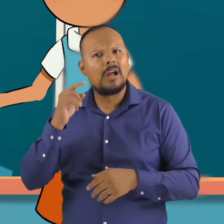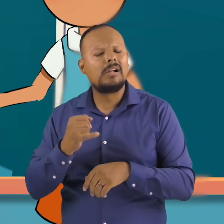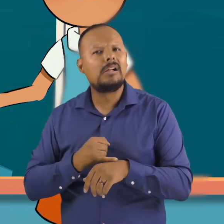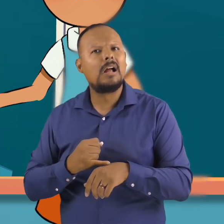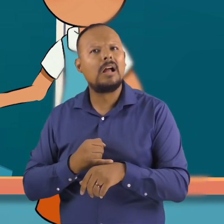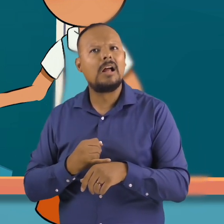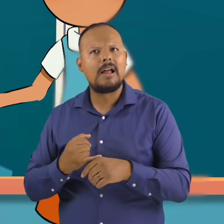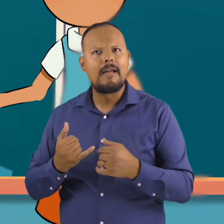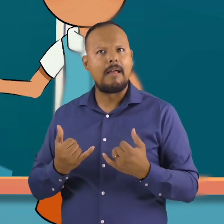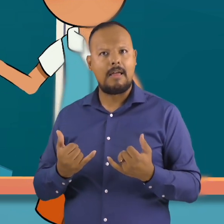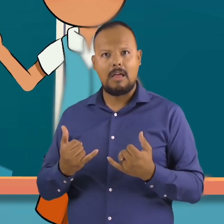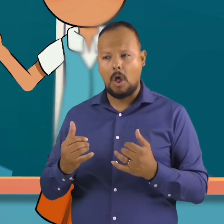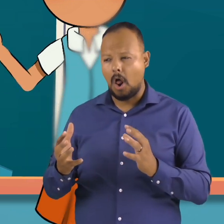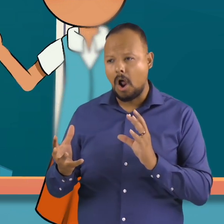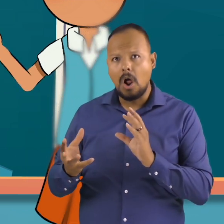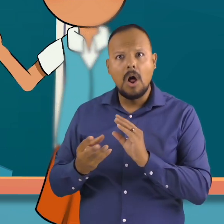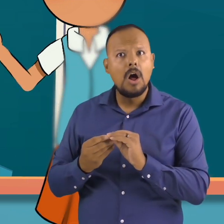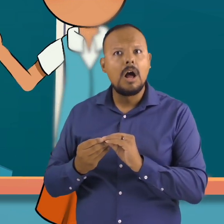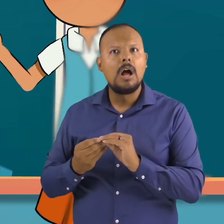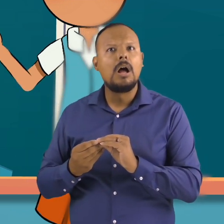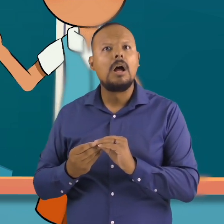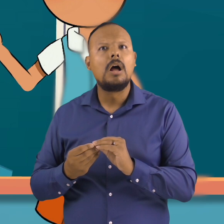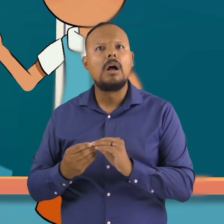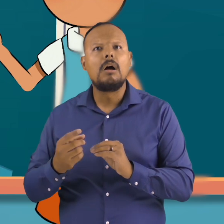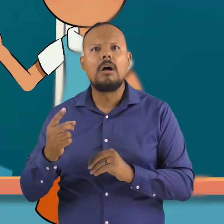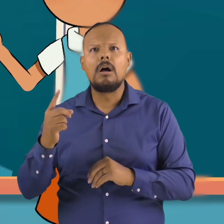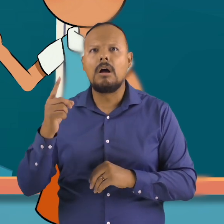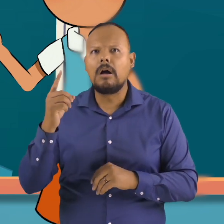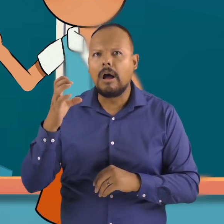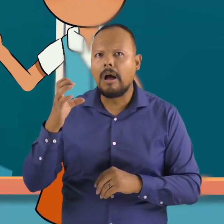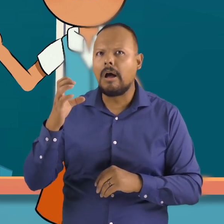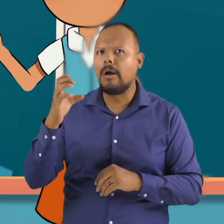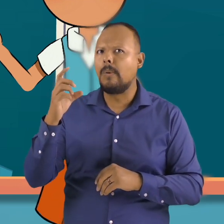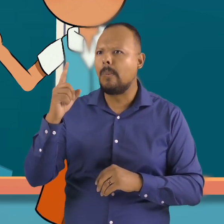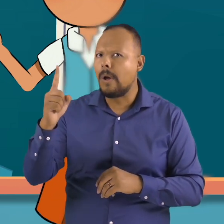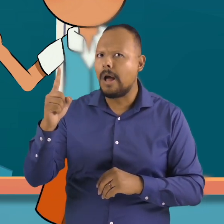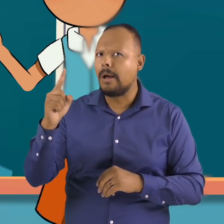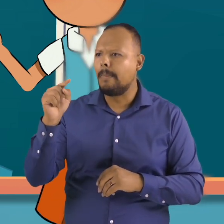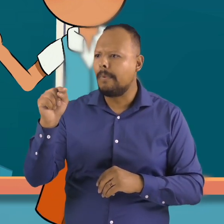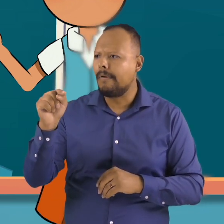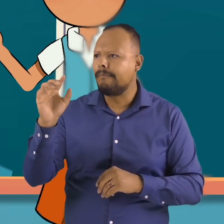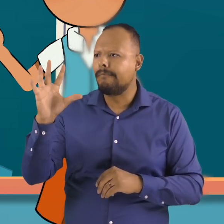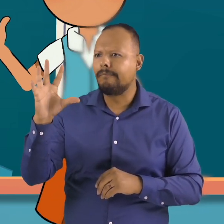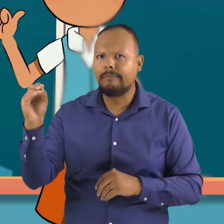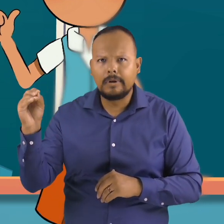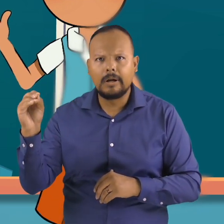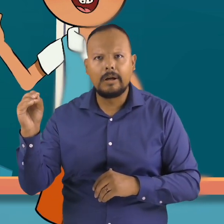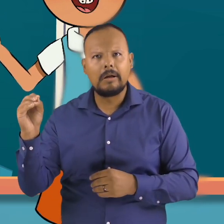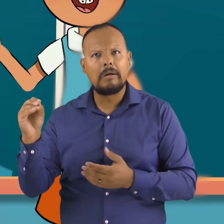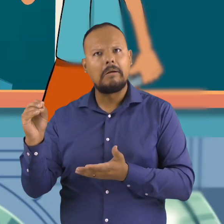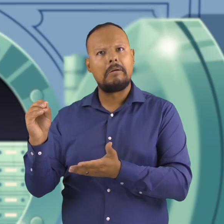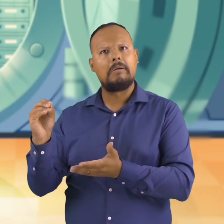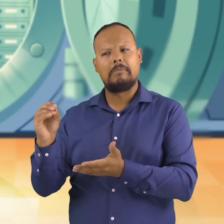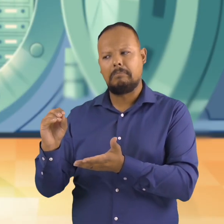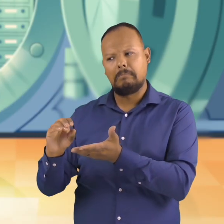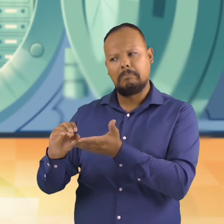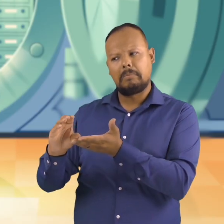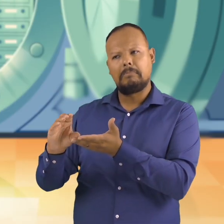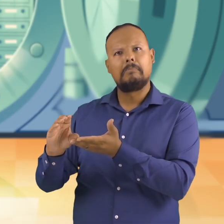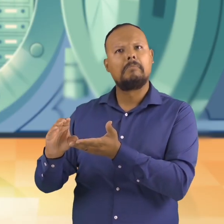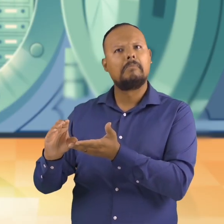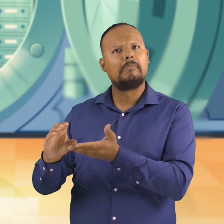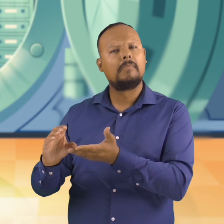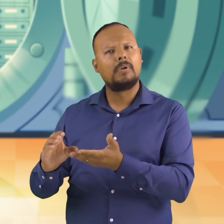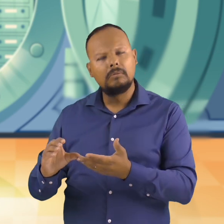of money in her savings account is now $101.50. This